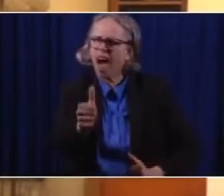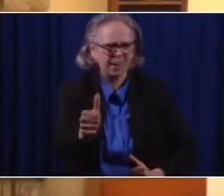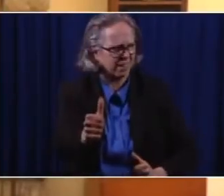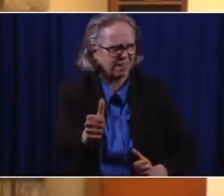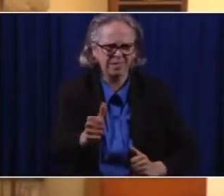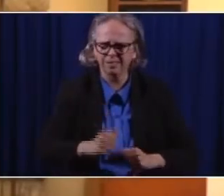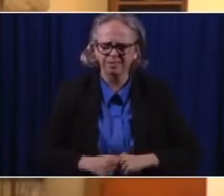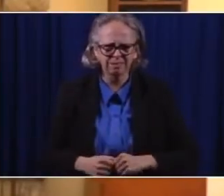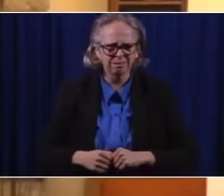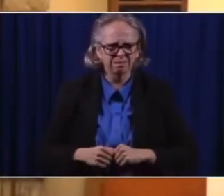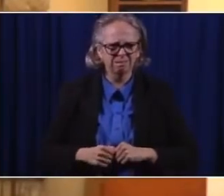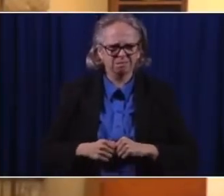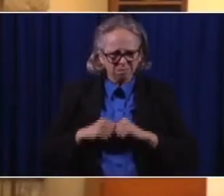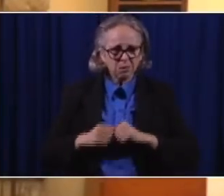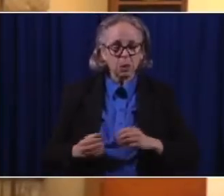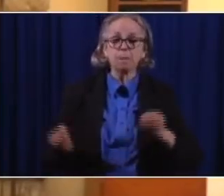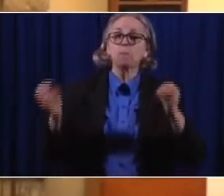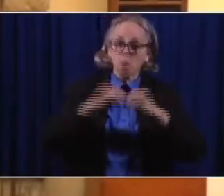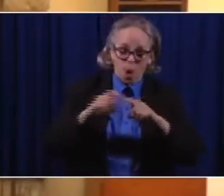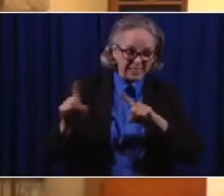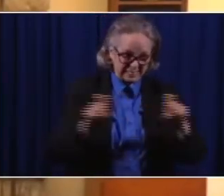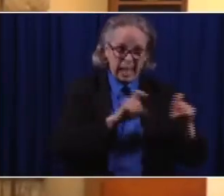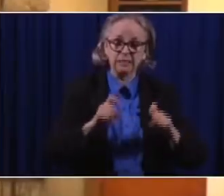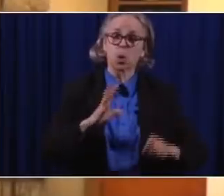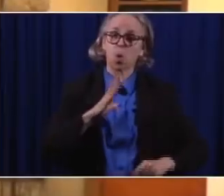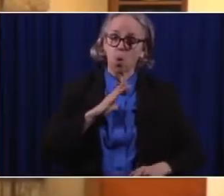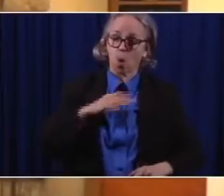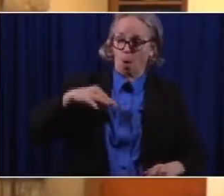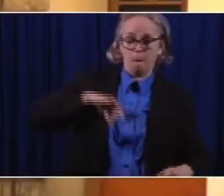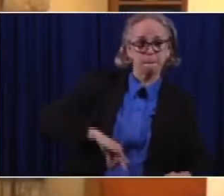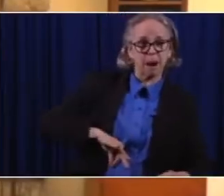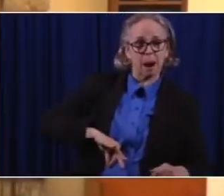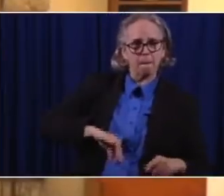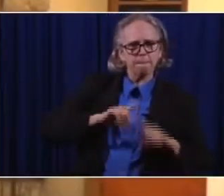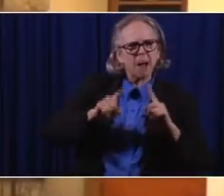here, but not anything like that.